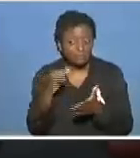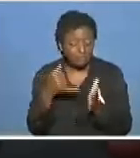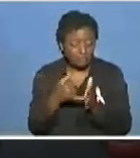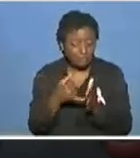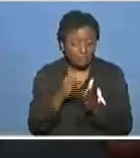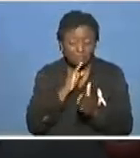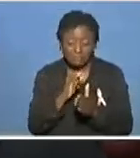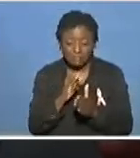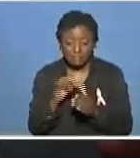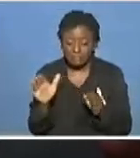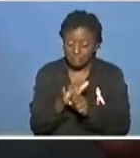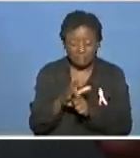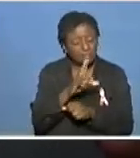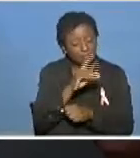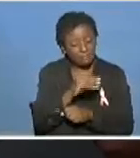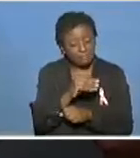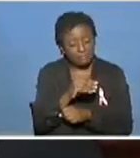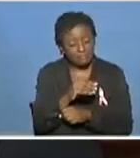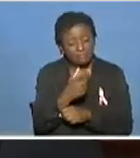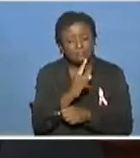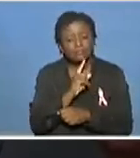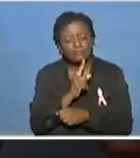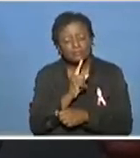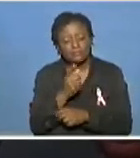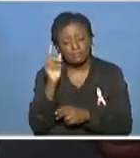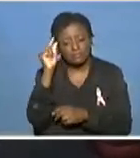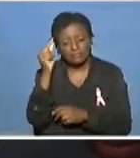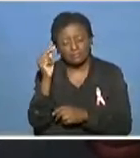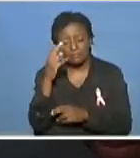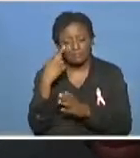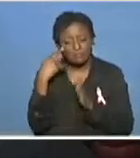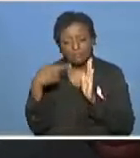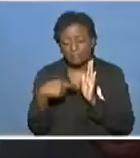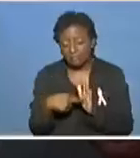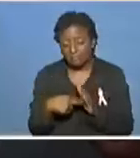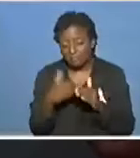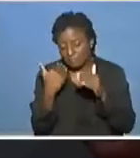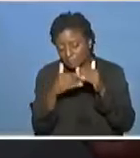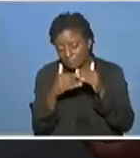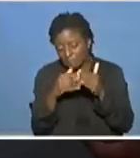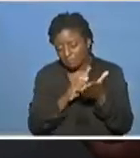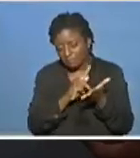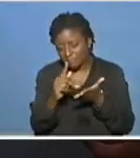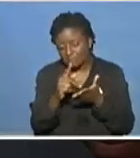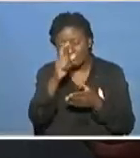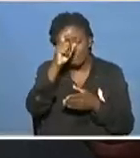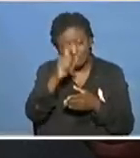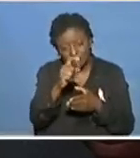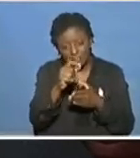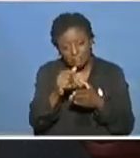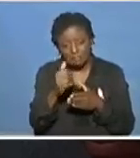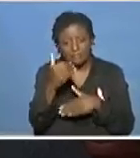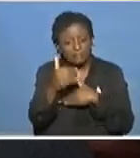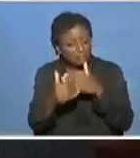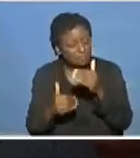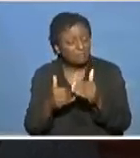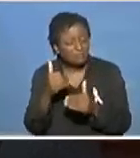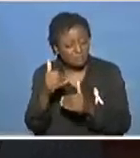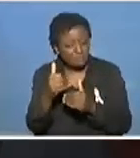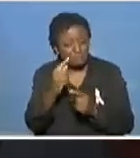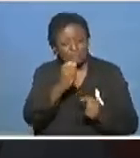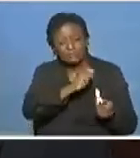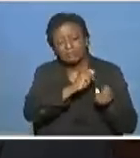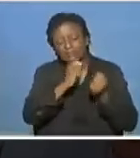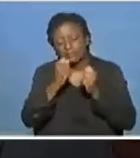No. Indeed, the government recognizes that the minimum wage must, in time, be transitioned